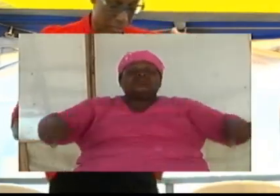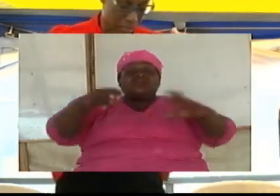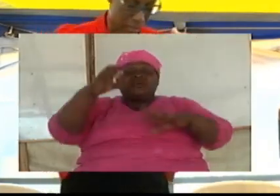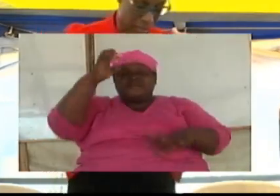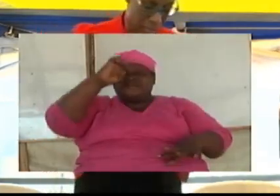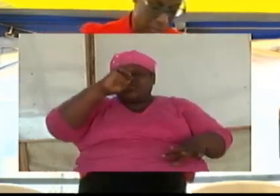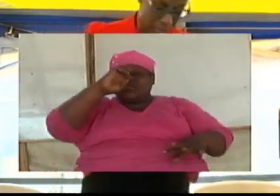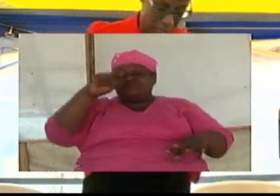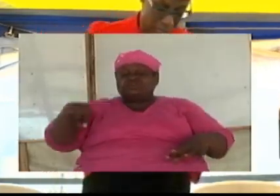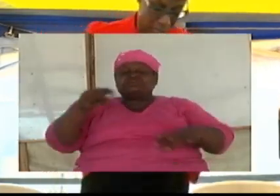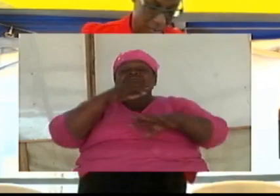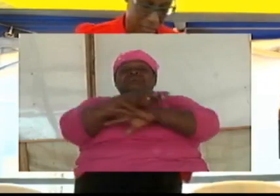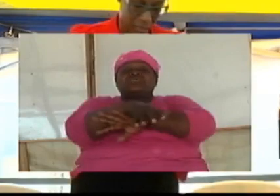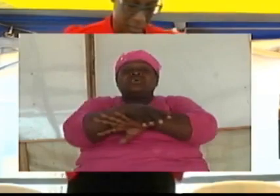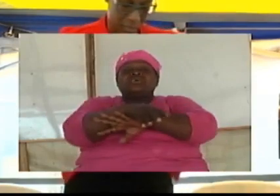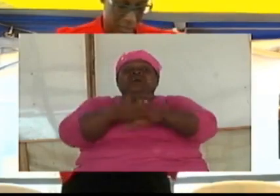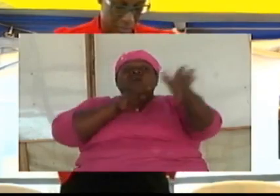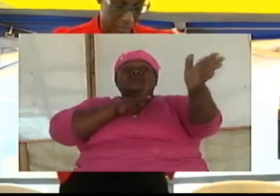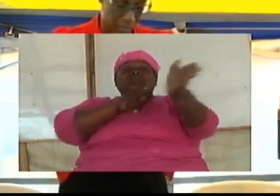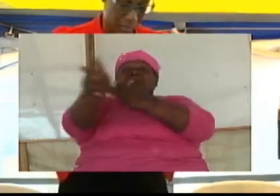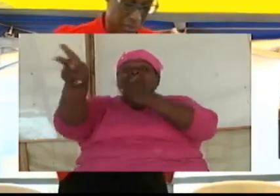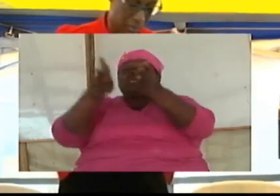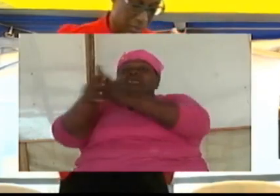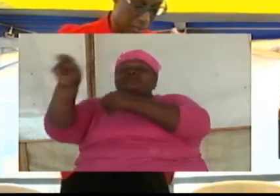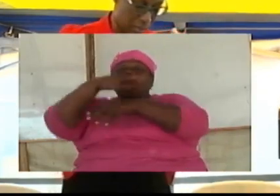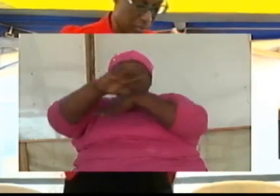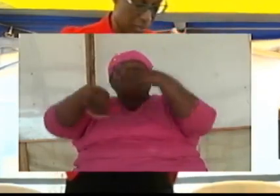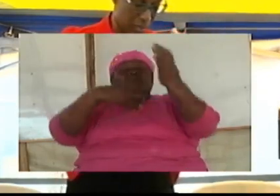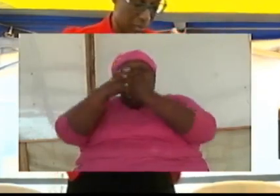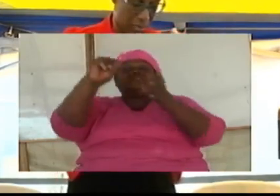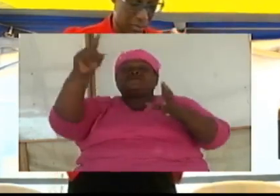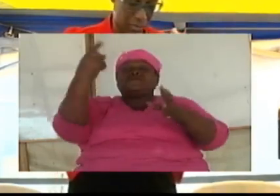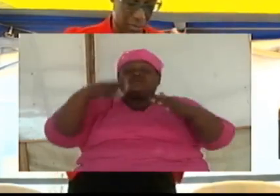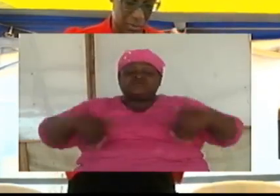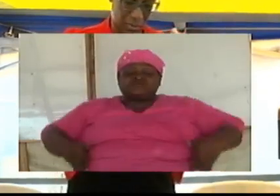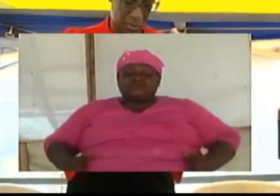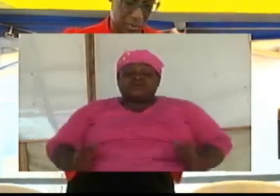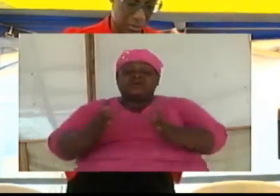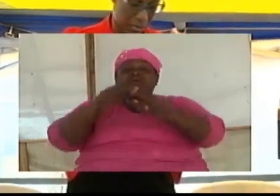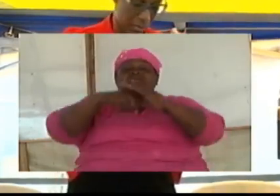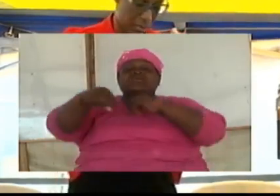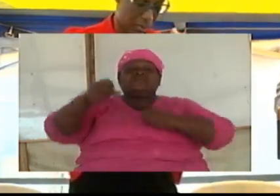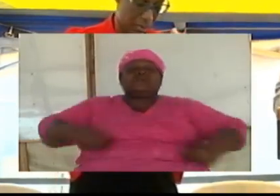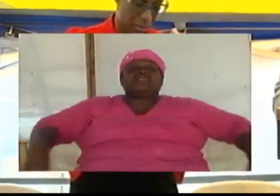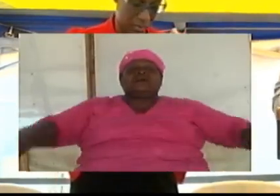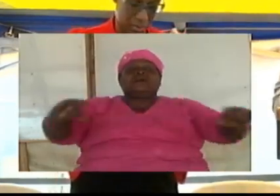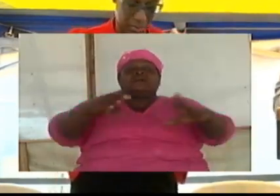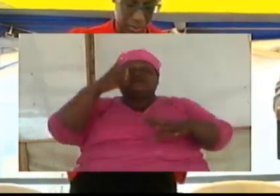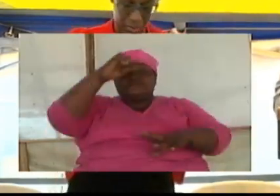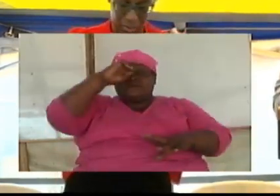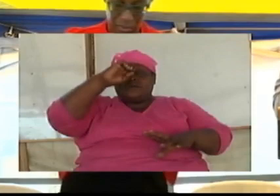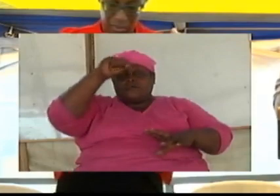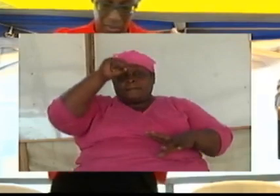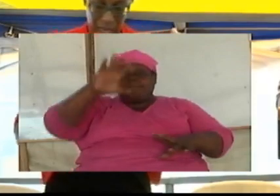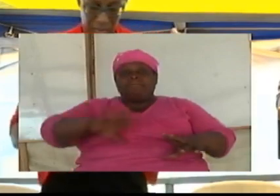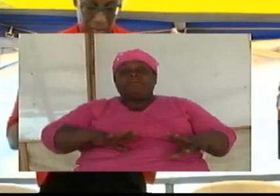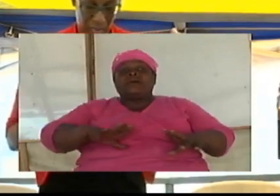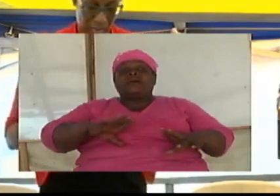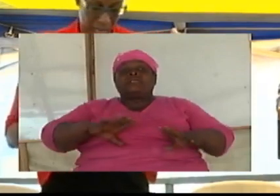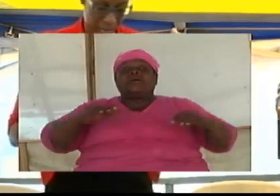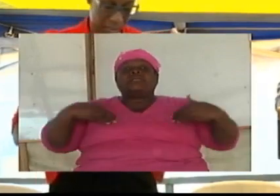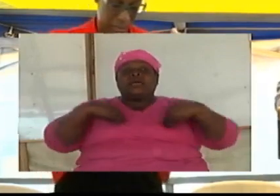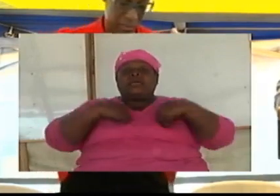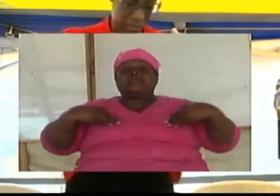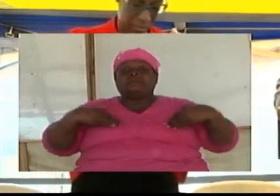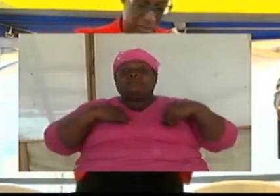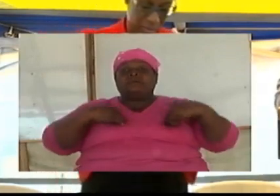night, and will smite all the firstborn in the land of Egypt, both man and beast. And against